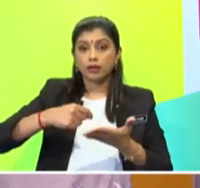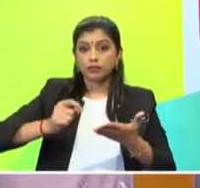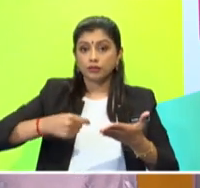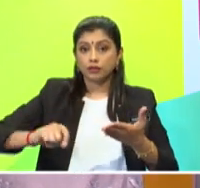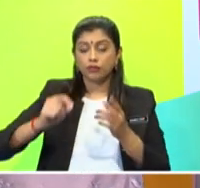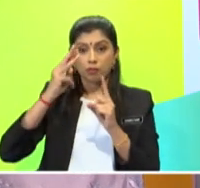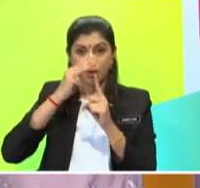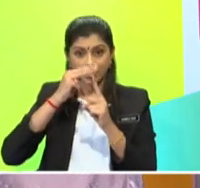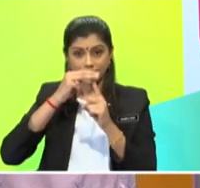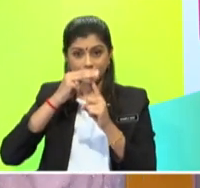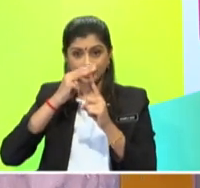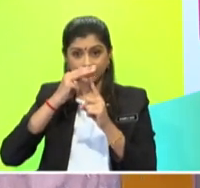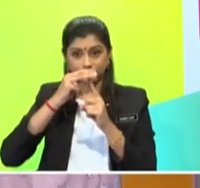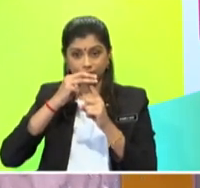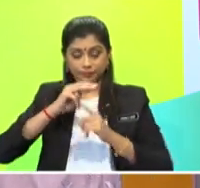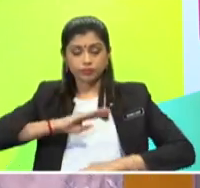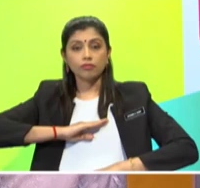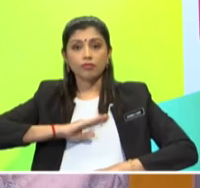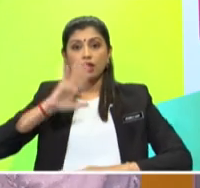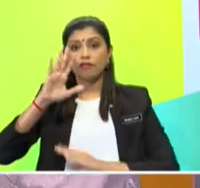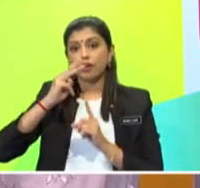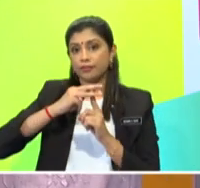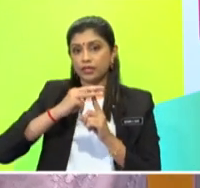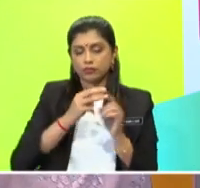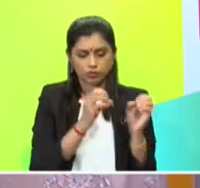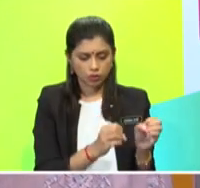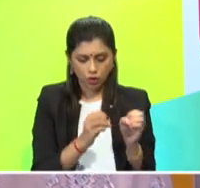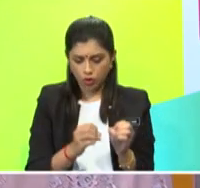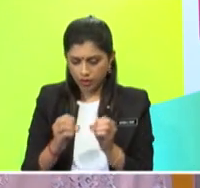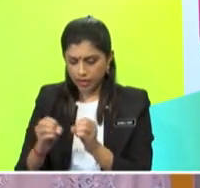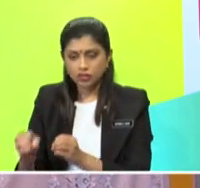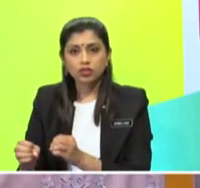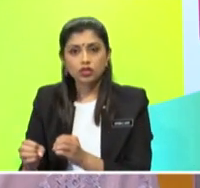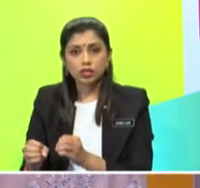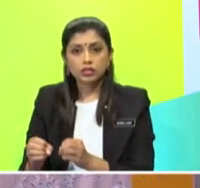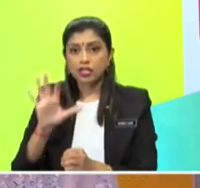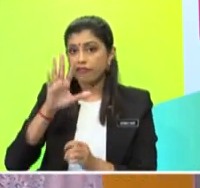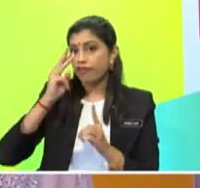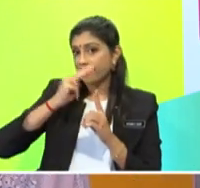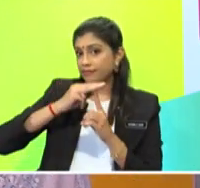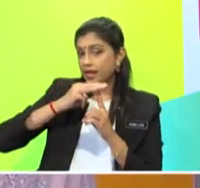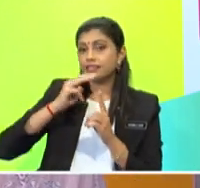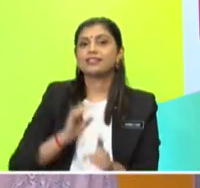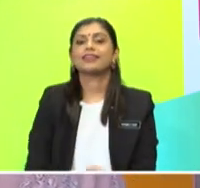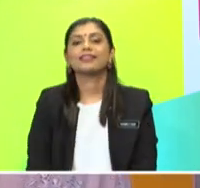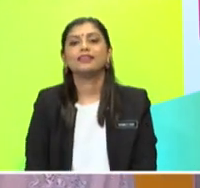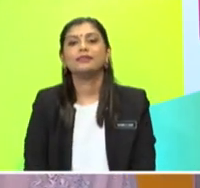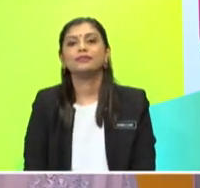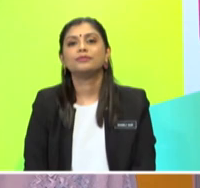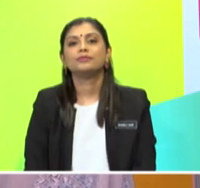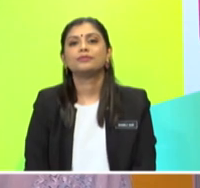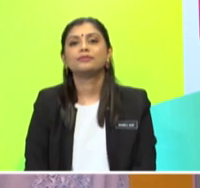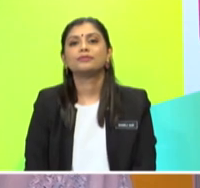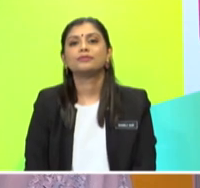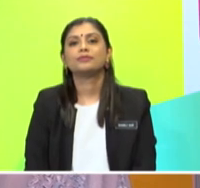giving them 5 marks. They should know organization, O, which also gives them 5 marks. Yeah. And of